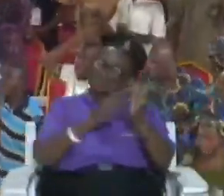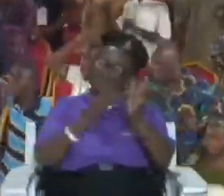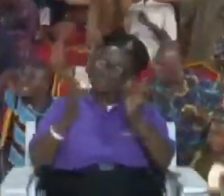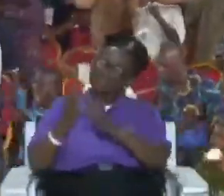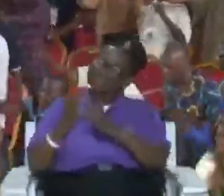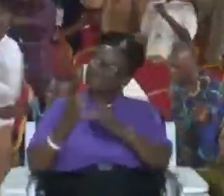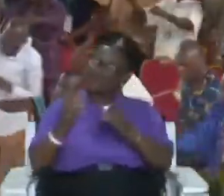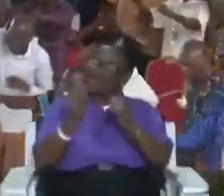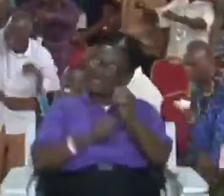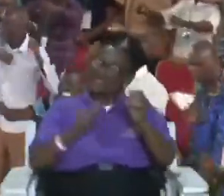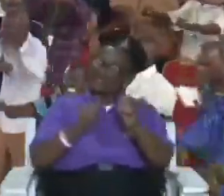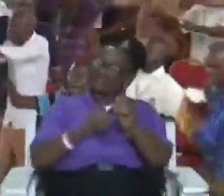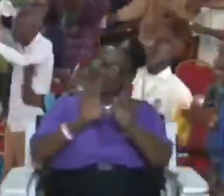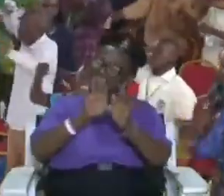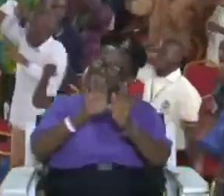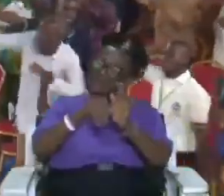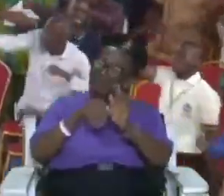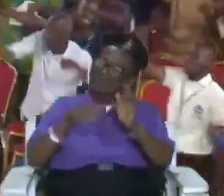open now.